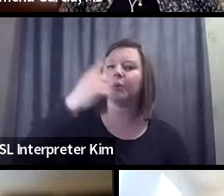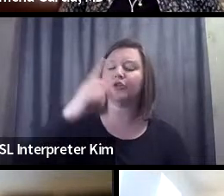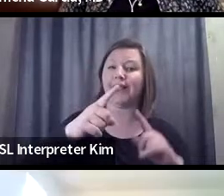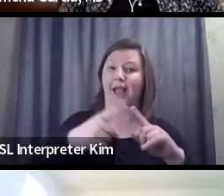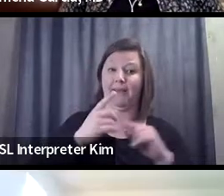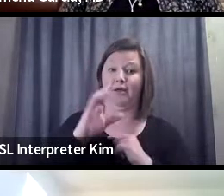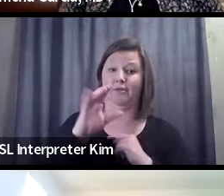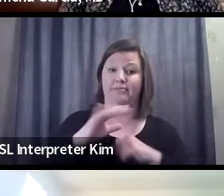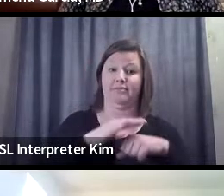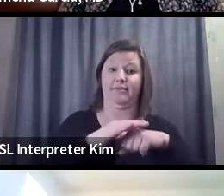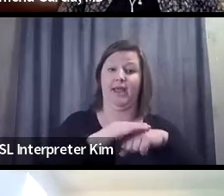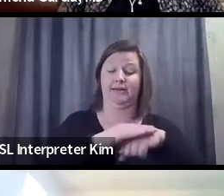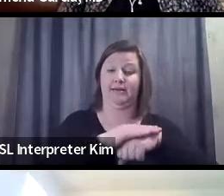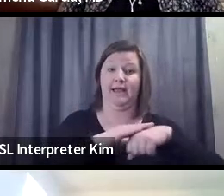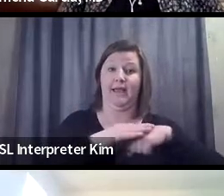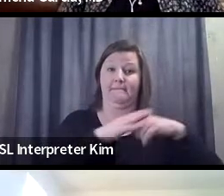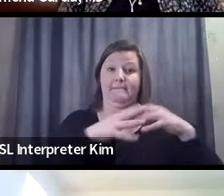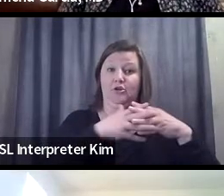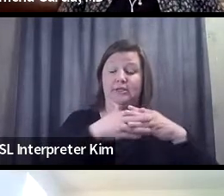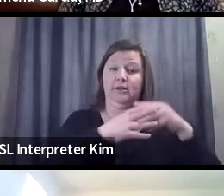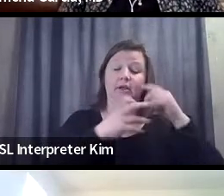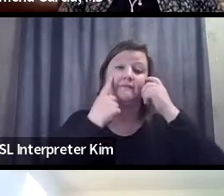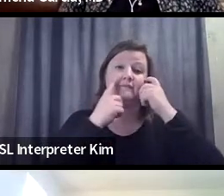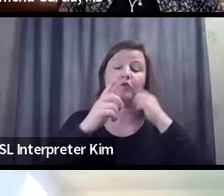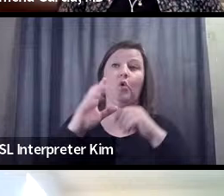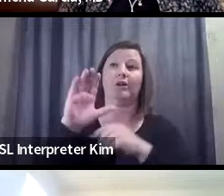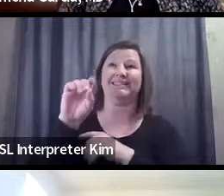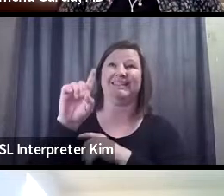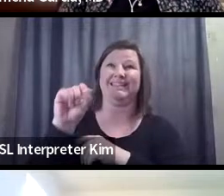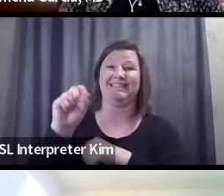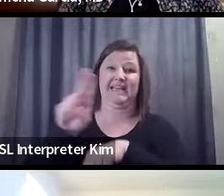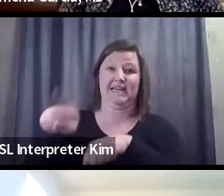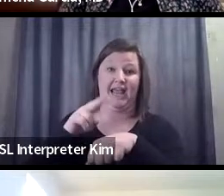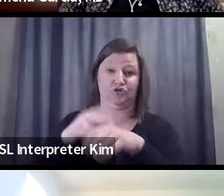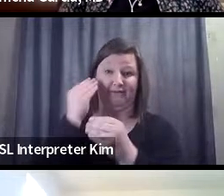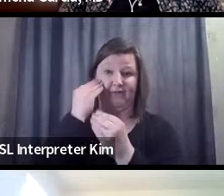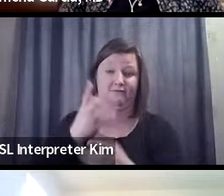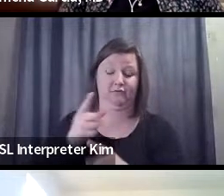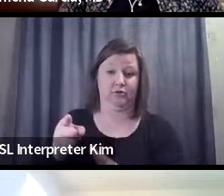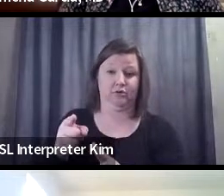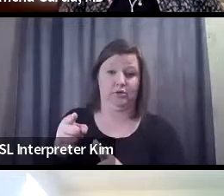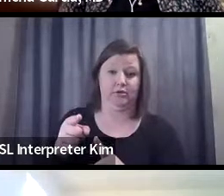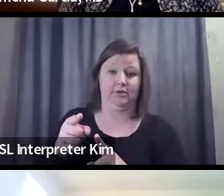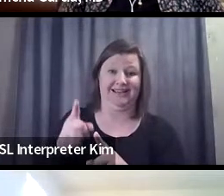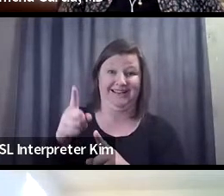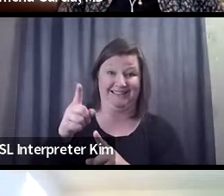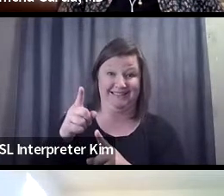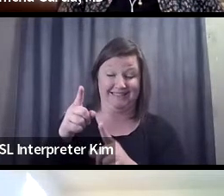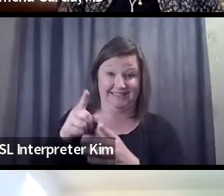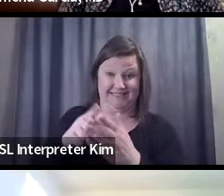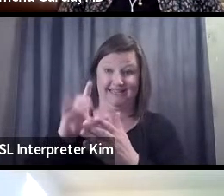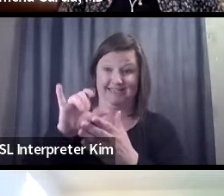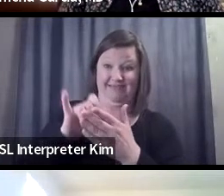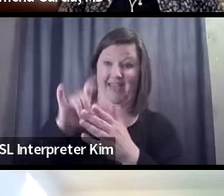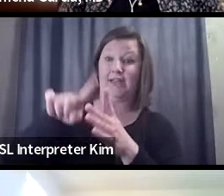Alaska Native data that you have for CDC nationally, and I'm wondering if that source would be subject to any of the similar limitations